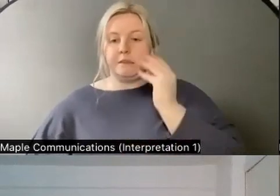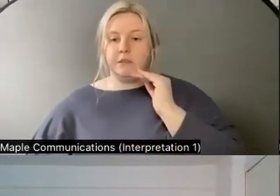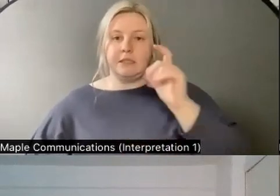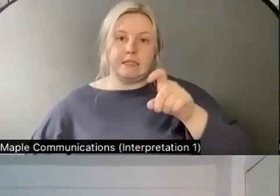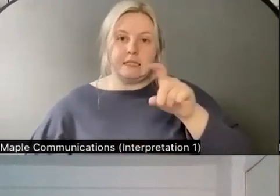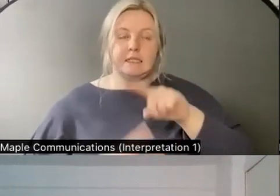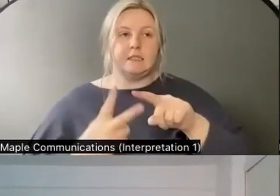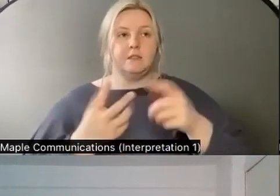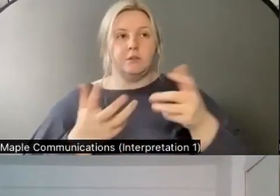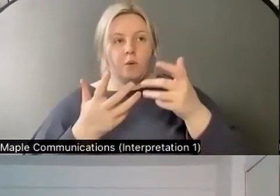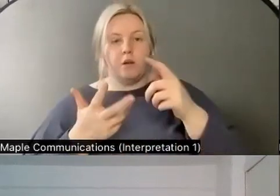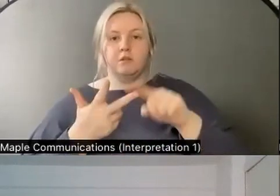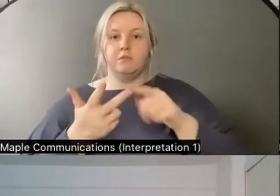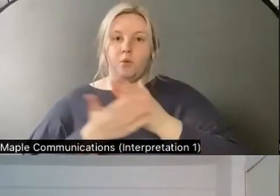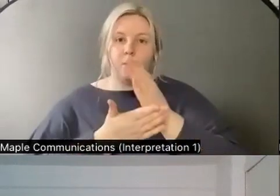right to care.